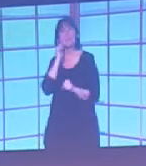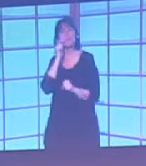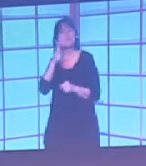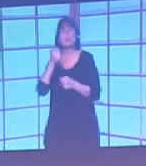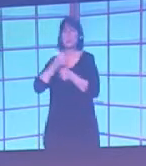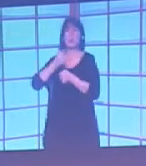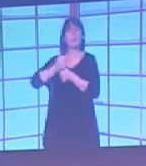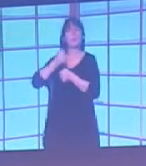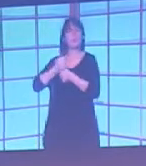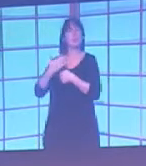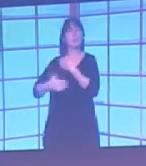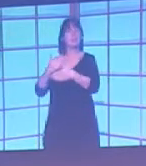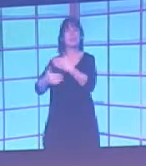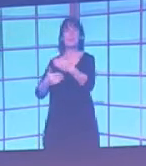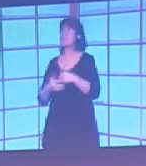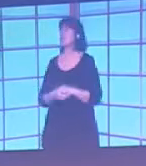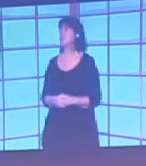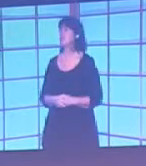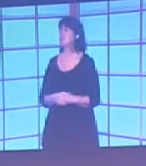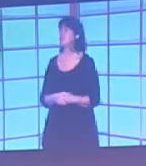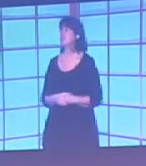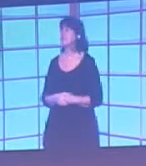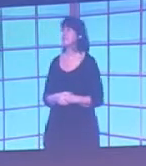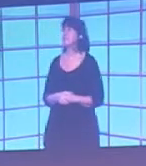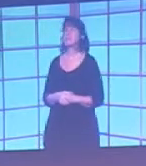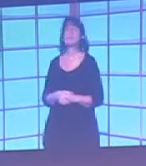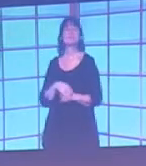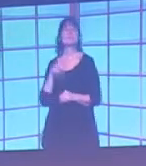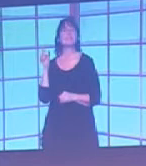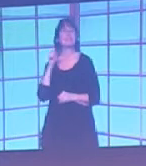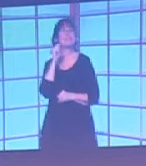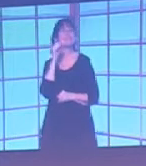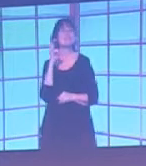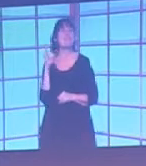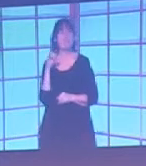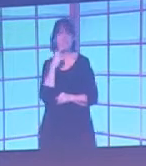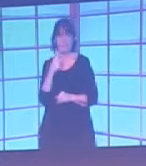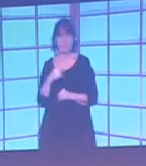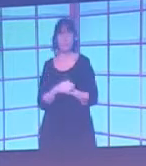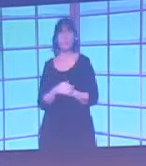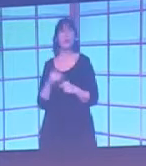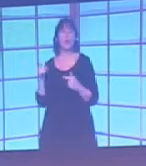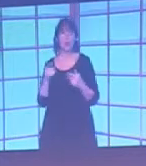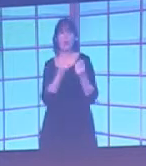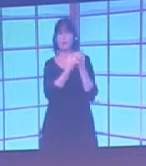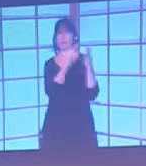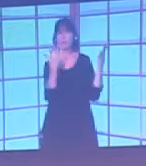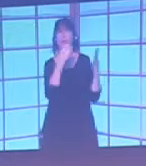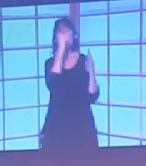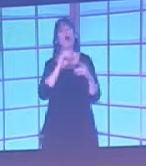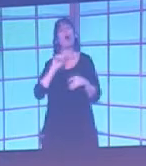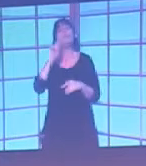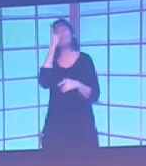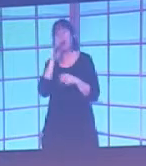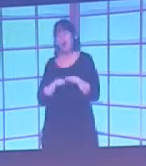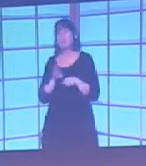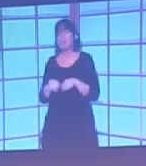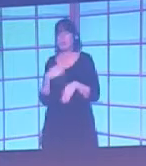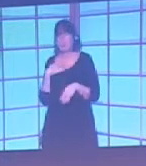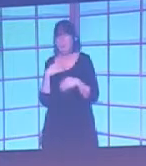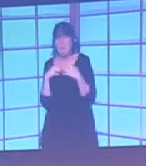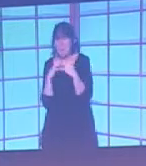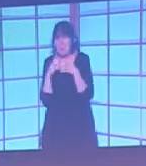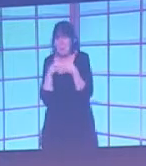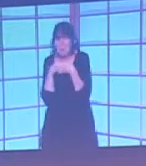I think a large proportion of our success over the years, and we have come from very humble beginnings, is because